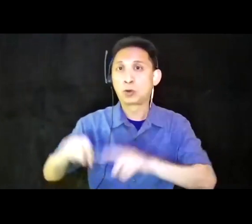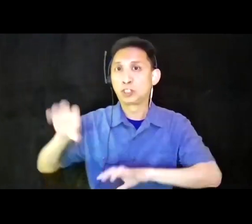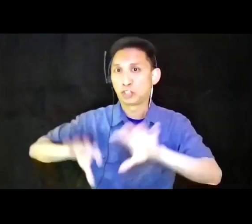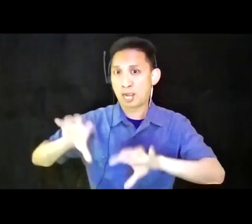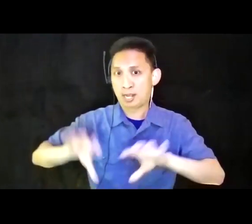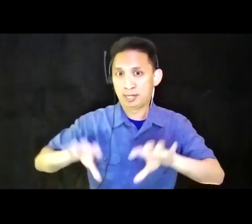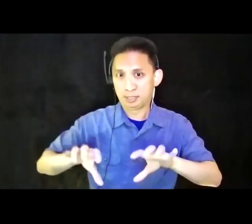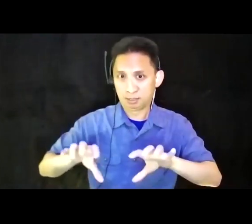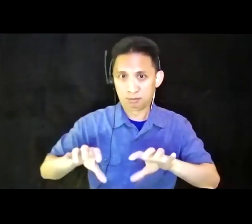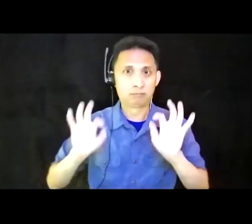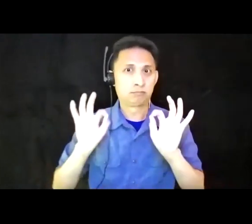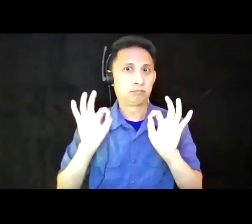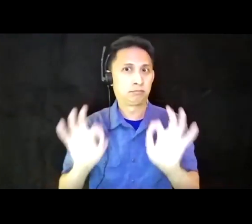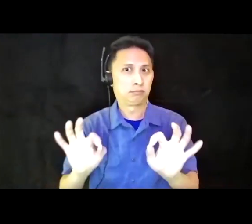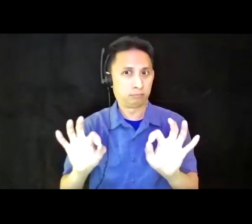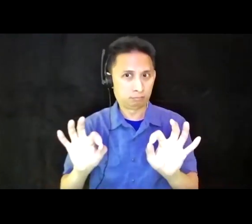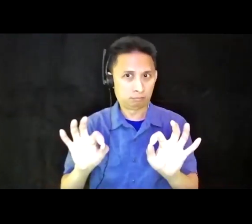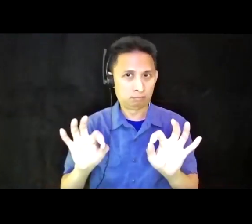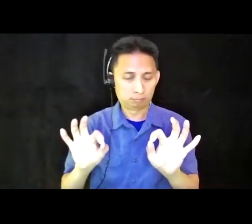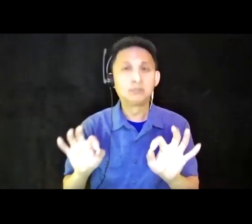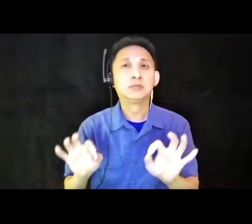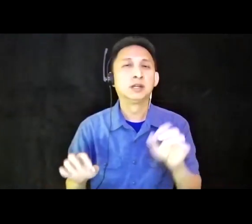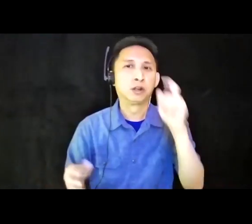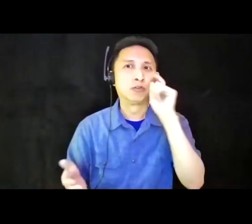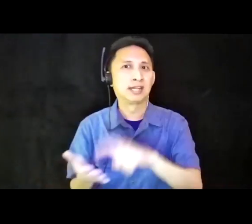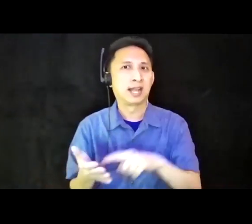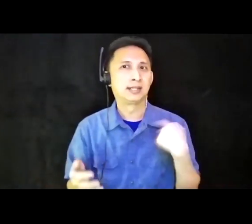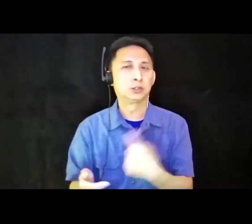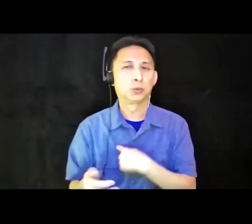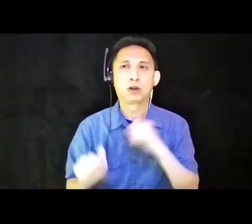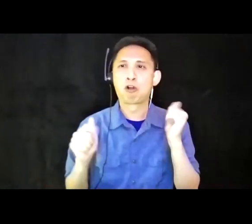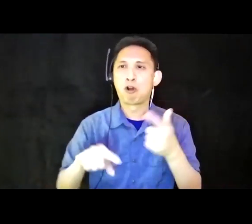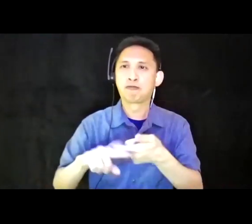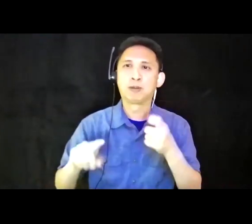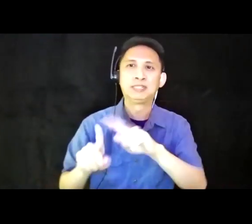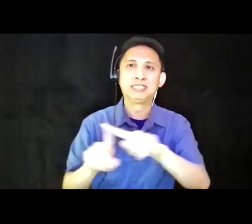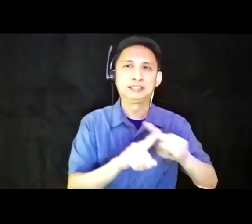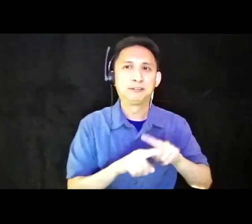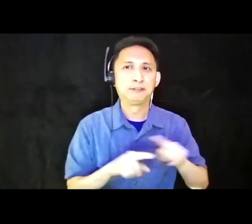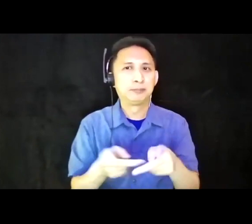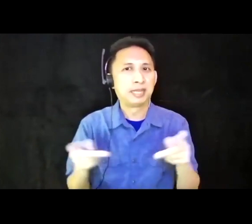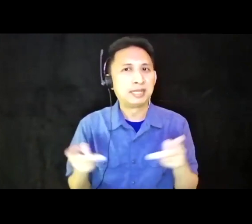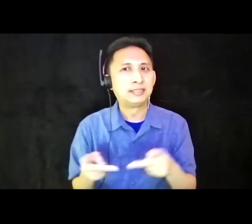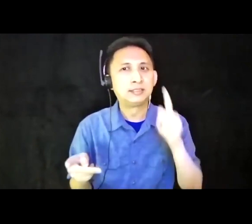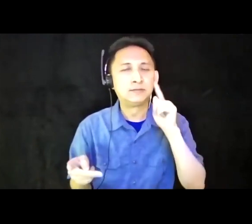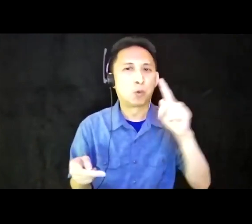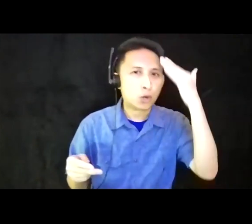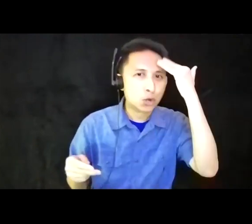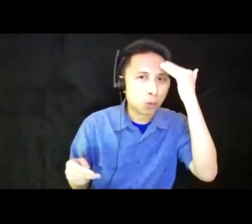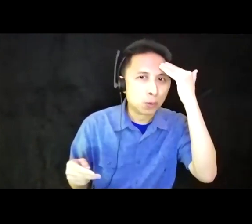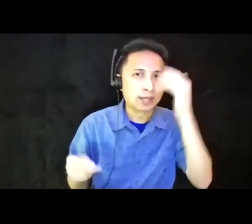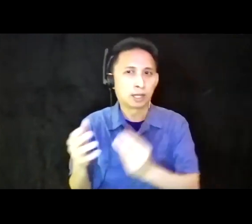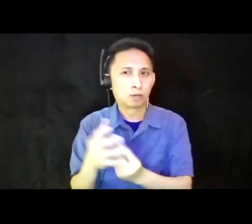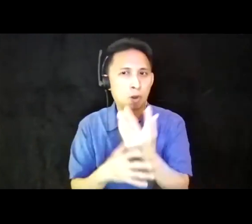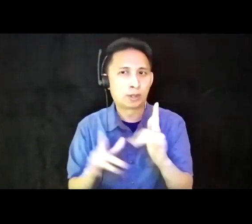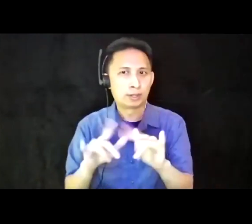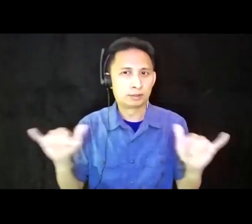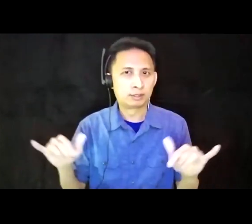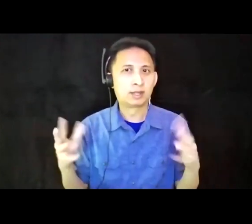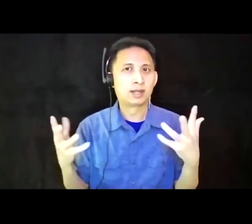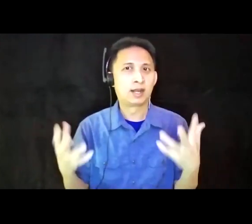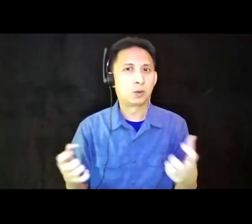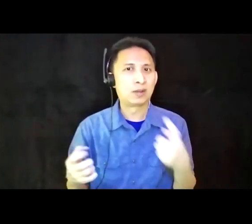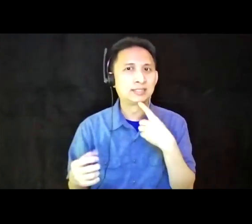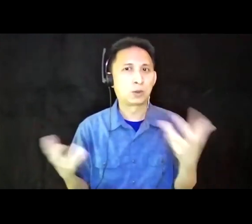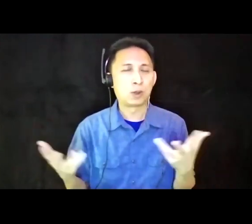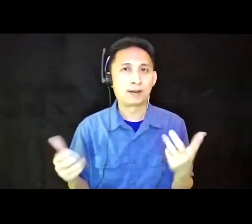while recognizing that we all come from different places of knowing and growing. I want to flag one of our community agreements in particular, which is amplify